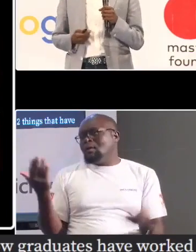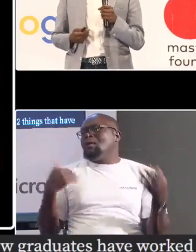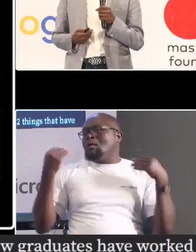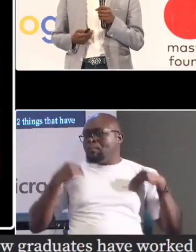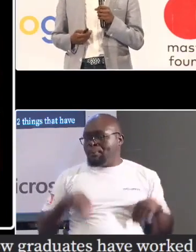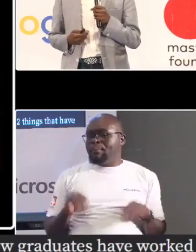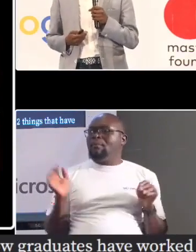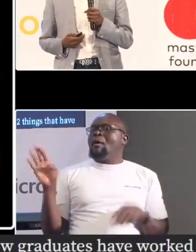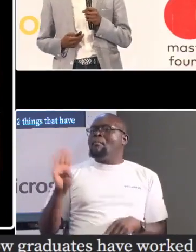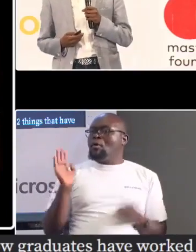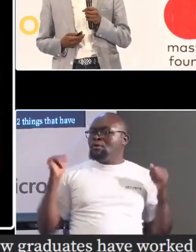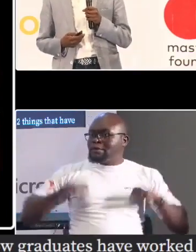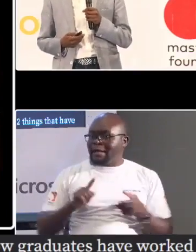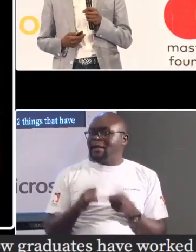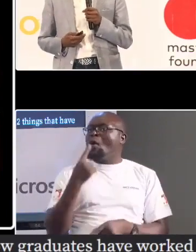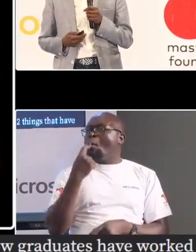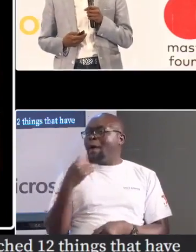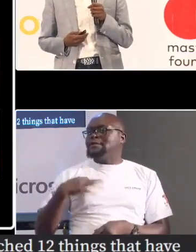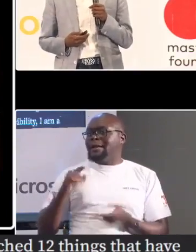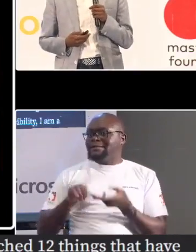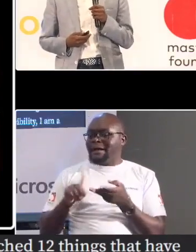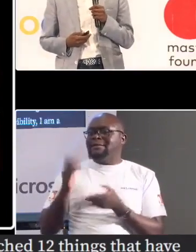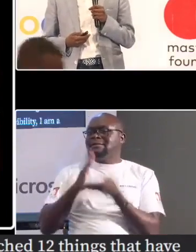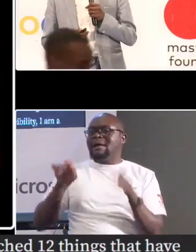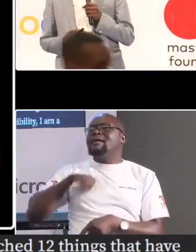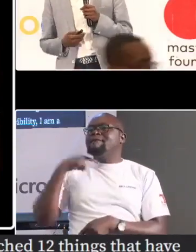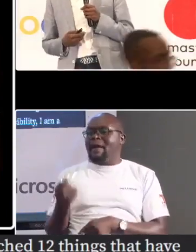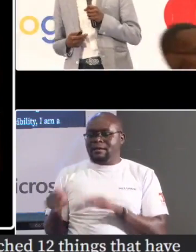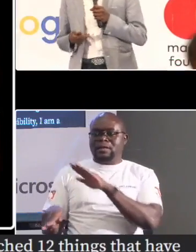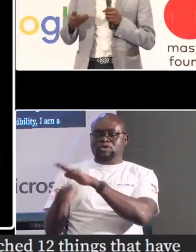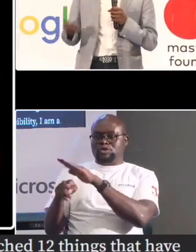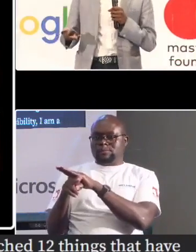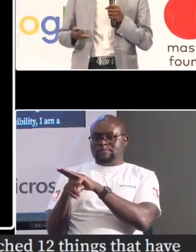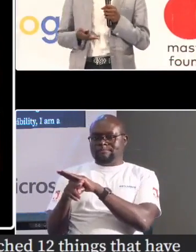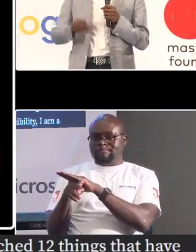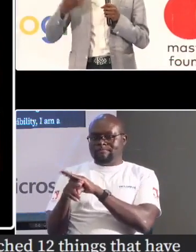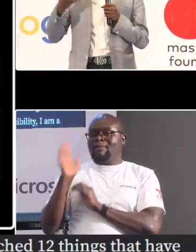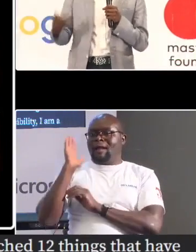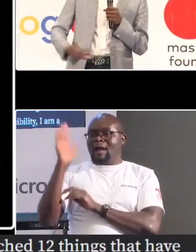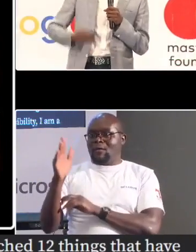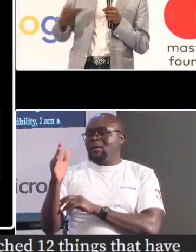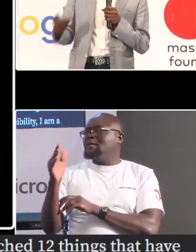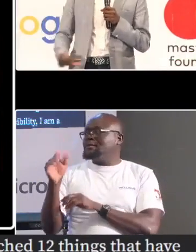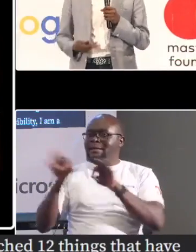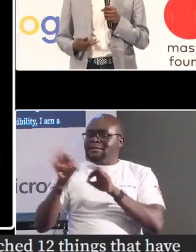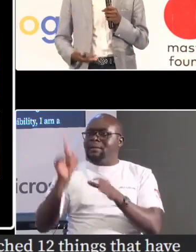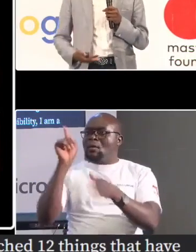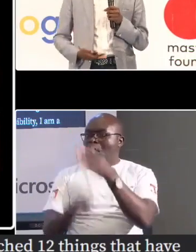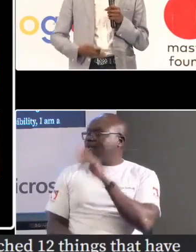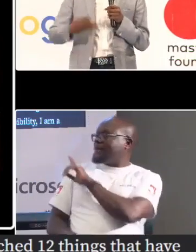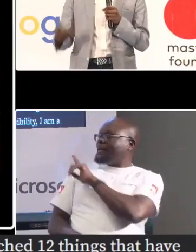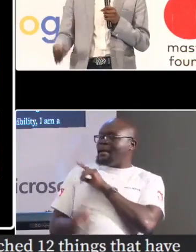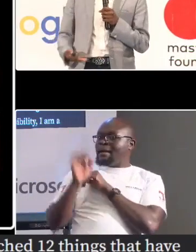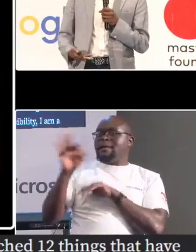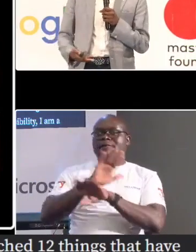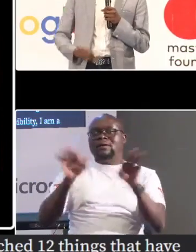a blue jacket, white shirt, jeans, and some funky boots. I will be describing what's on screen. If